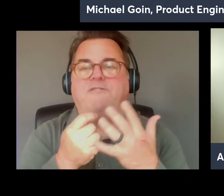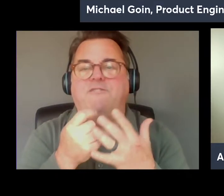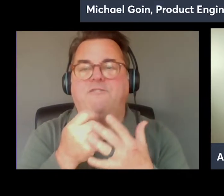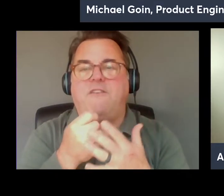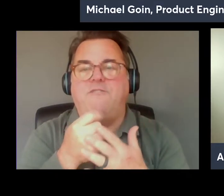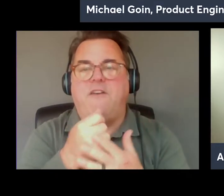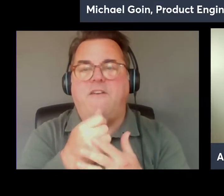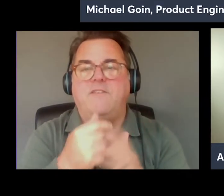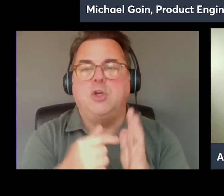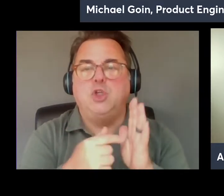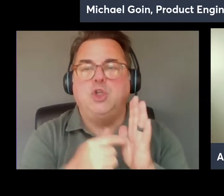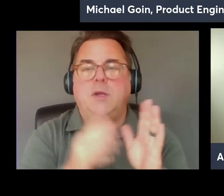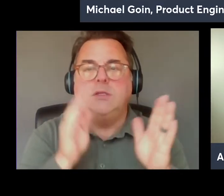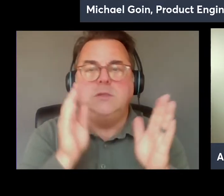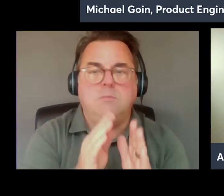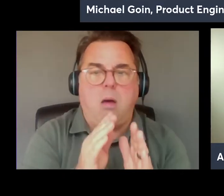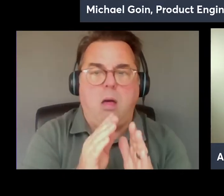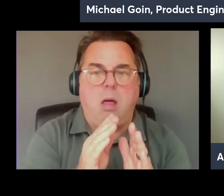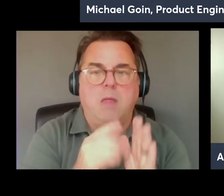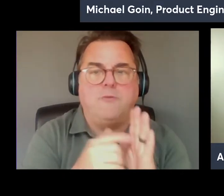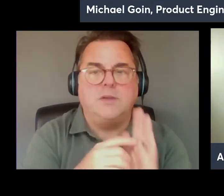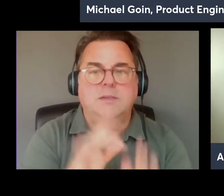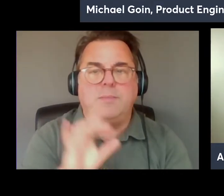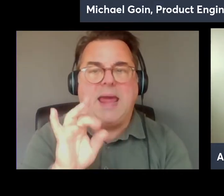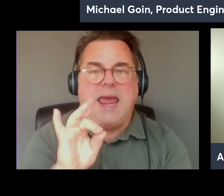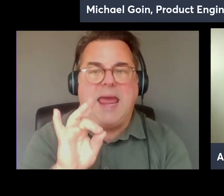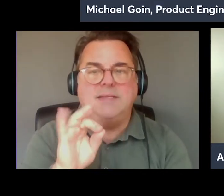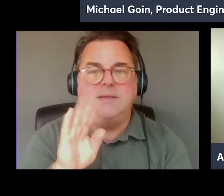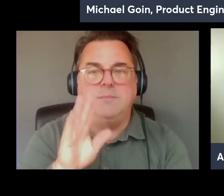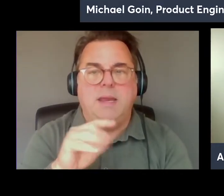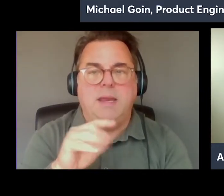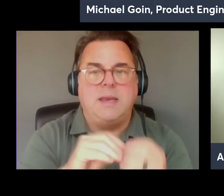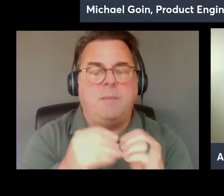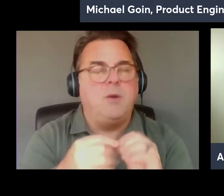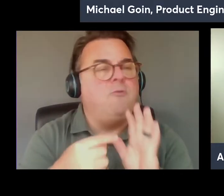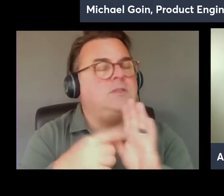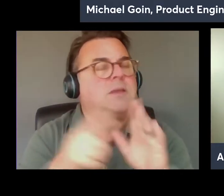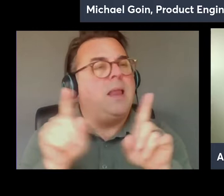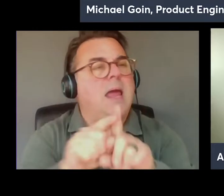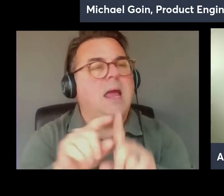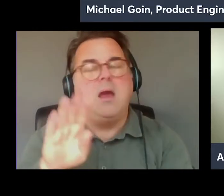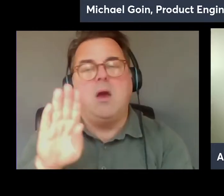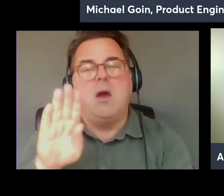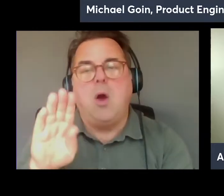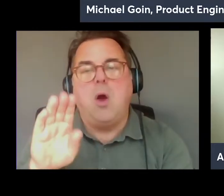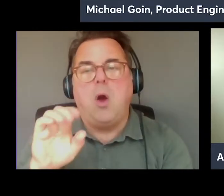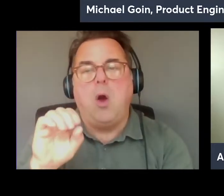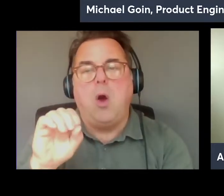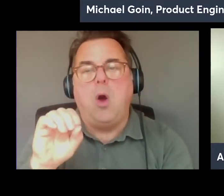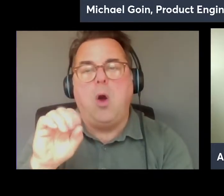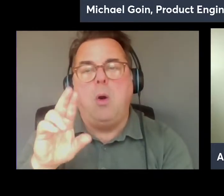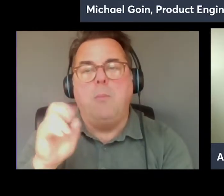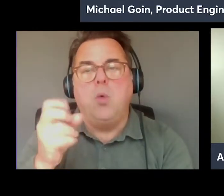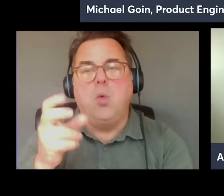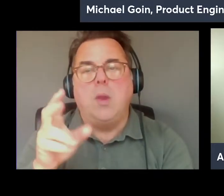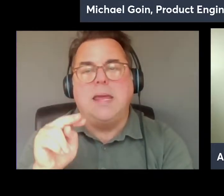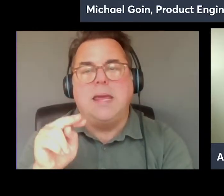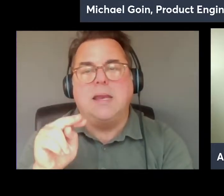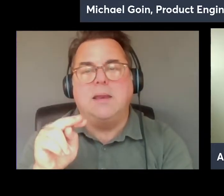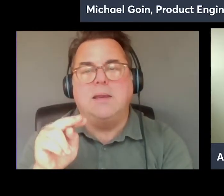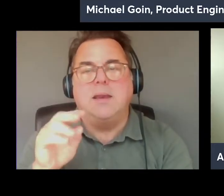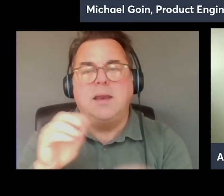them as a small, maybe just 8-bit integer, like a Boolean value or something very compressed in memory, you can,